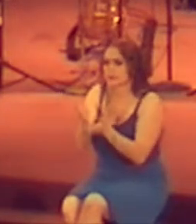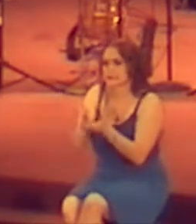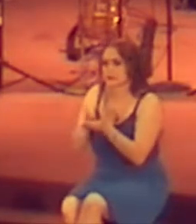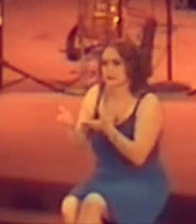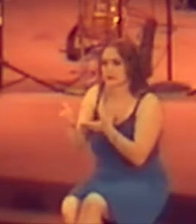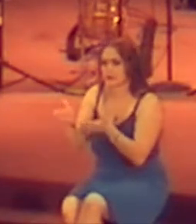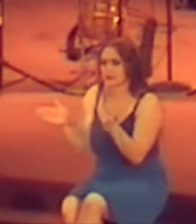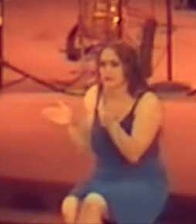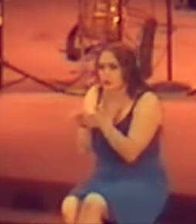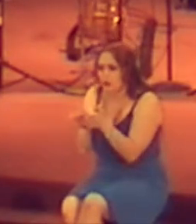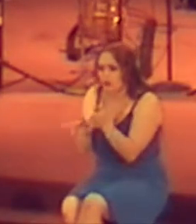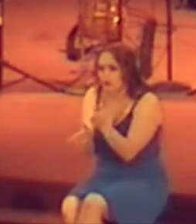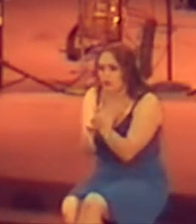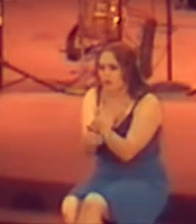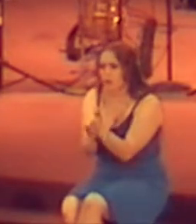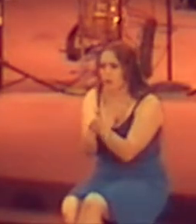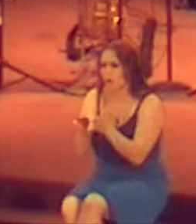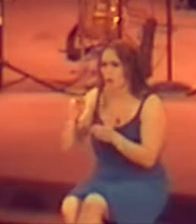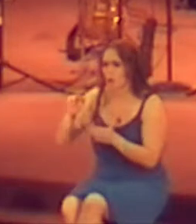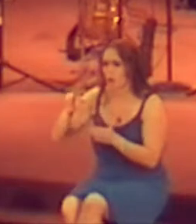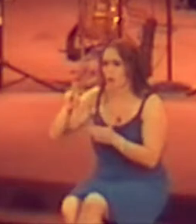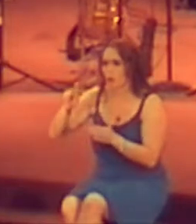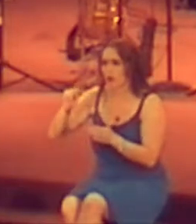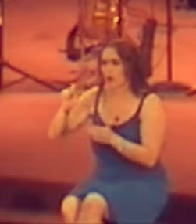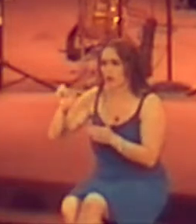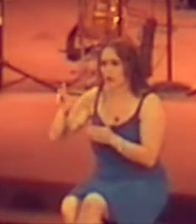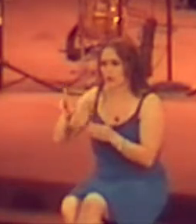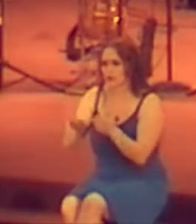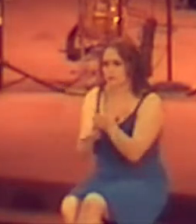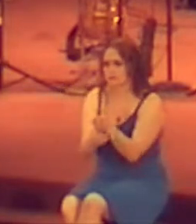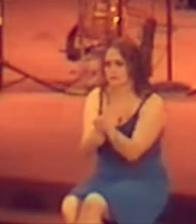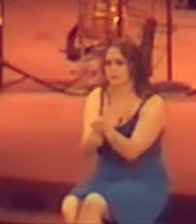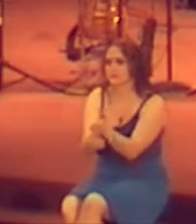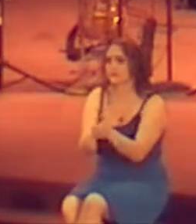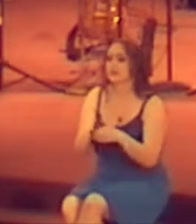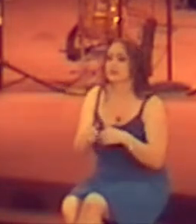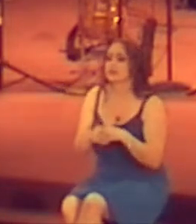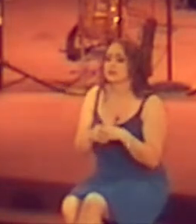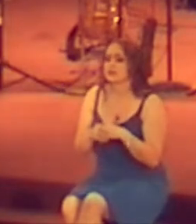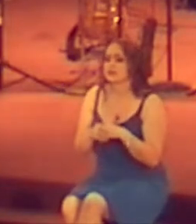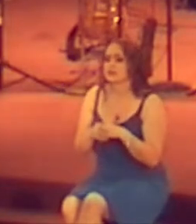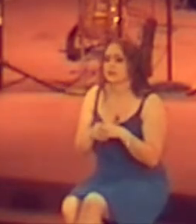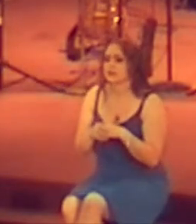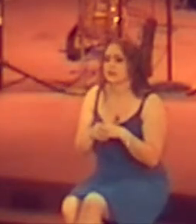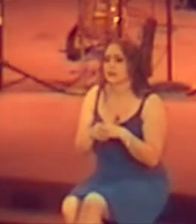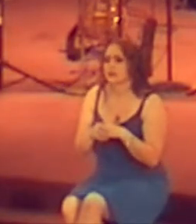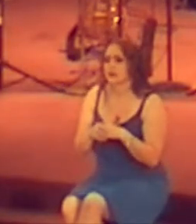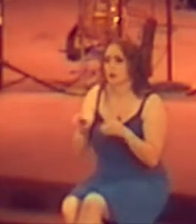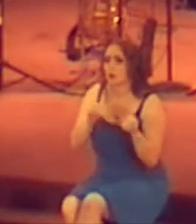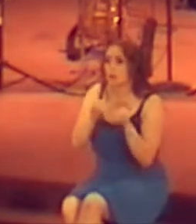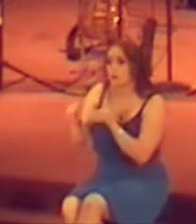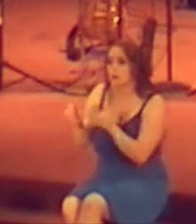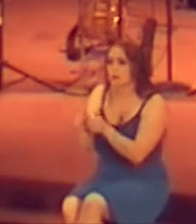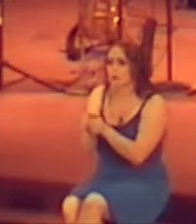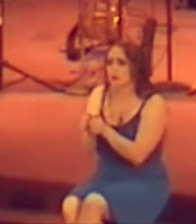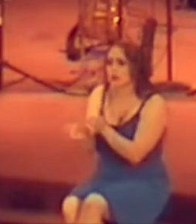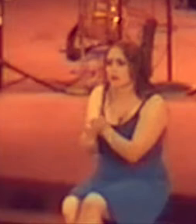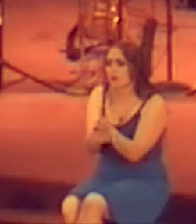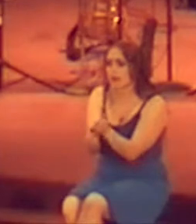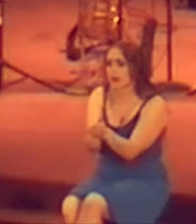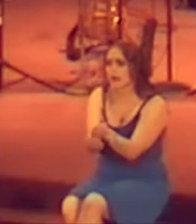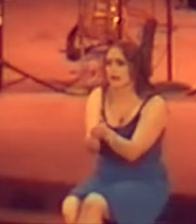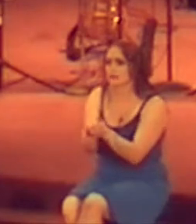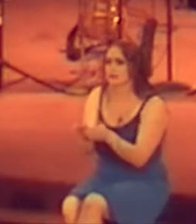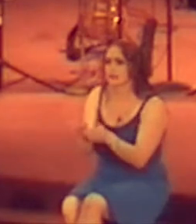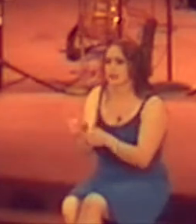on that boat. Pilots retain their power over the ships by manipulating that rudder wherever they would like to go, left or right,